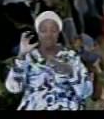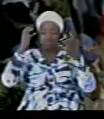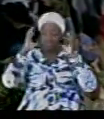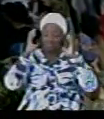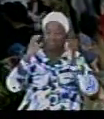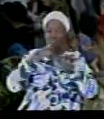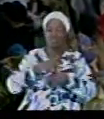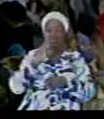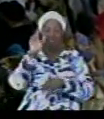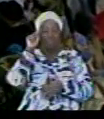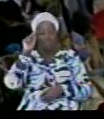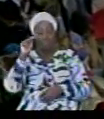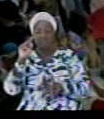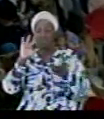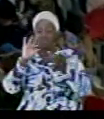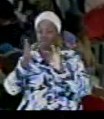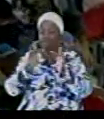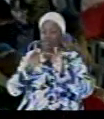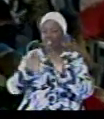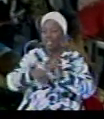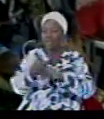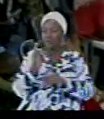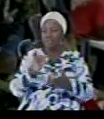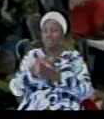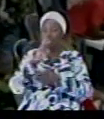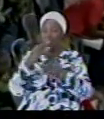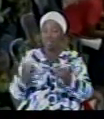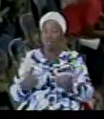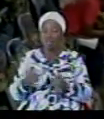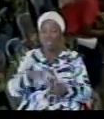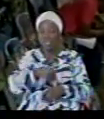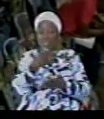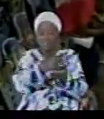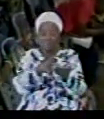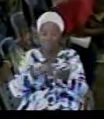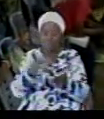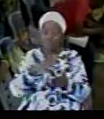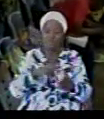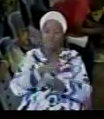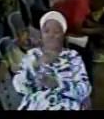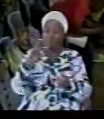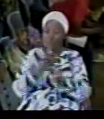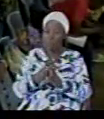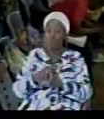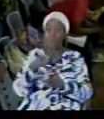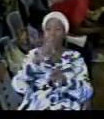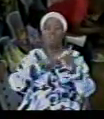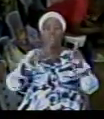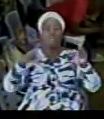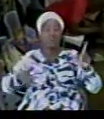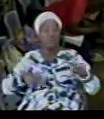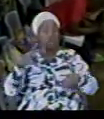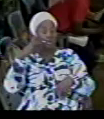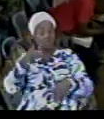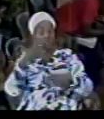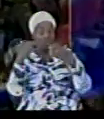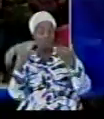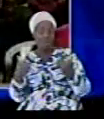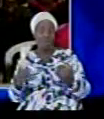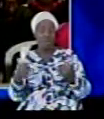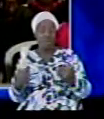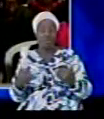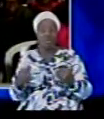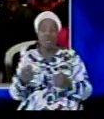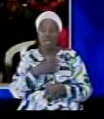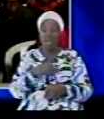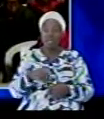television, online, anywhere you are, any part of the world, the Lord sees you now. And he